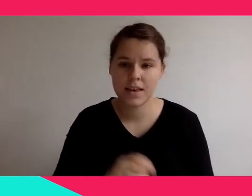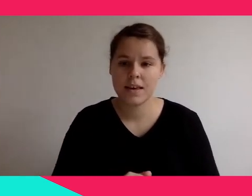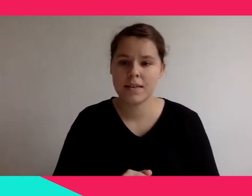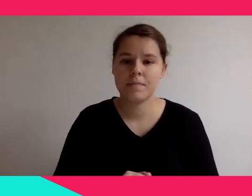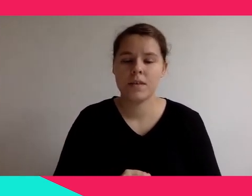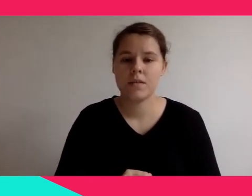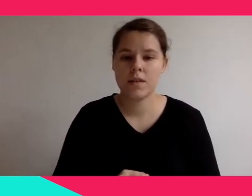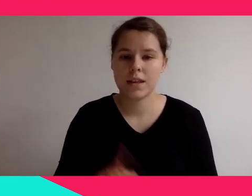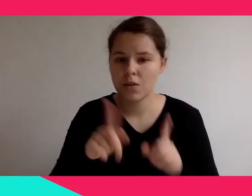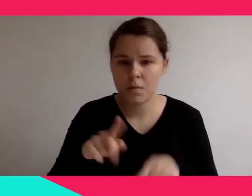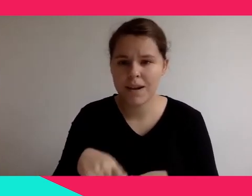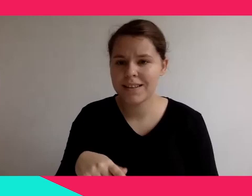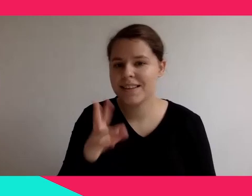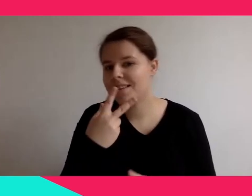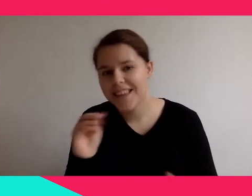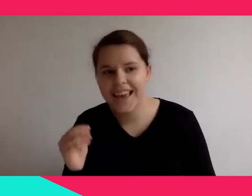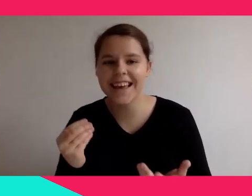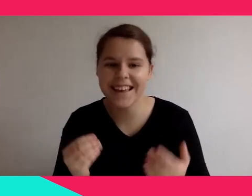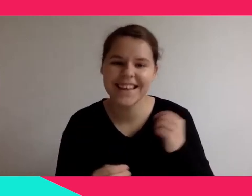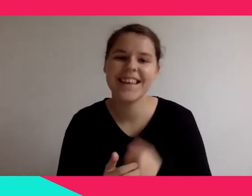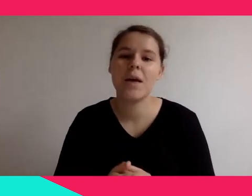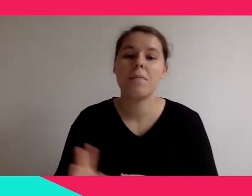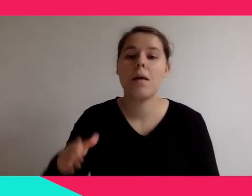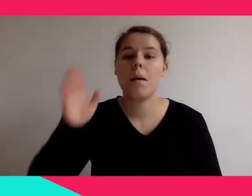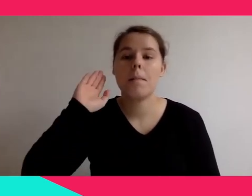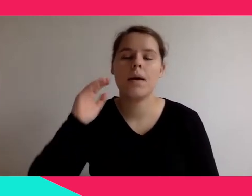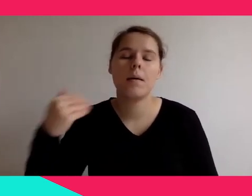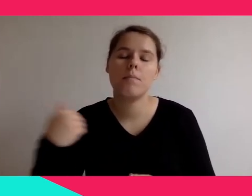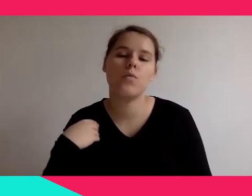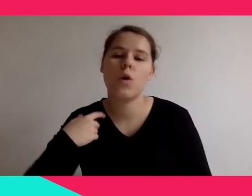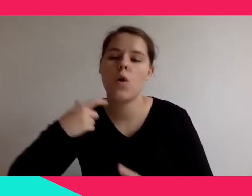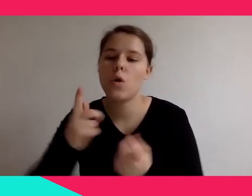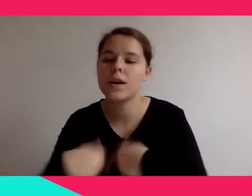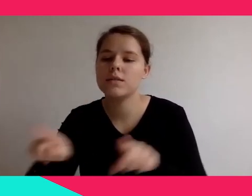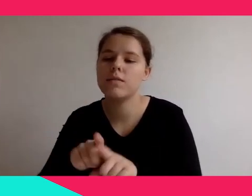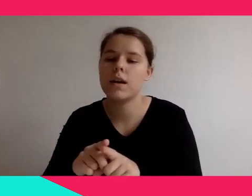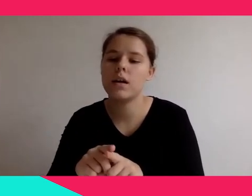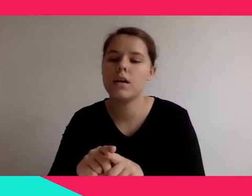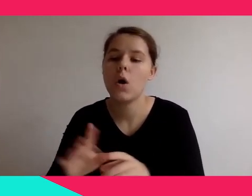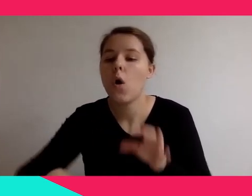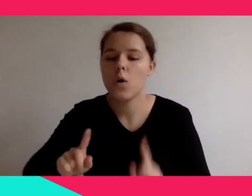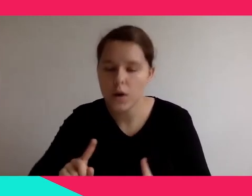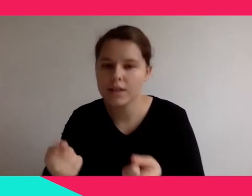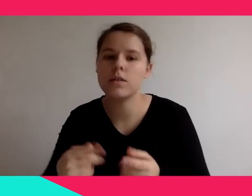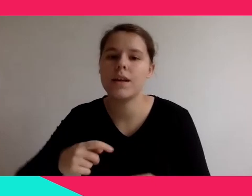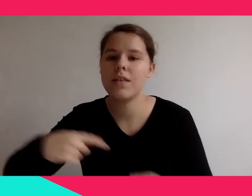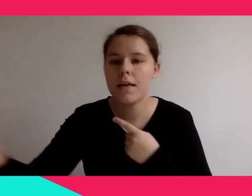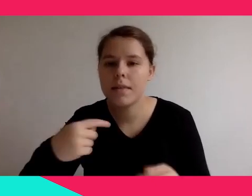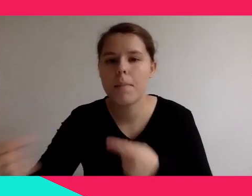said we're going to open up the collection, we're going to put a public domain license on all of our high resolution